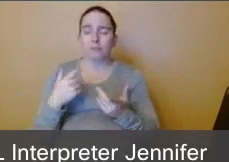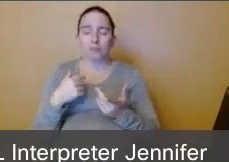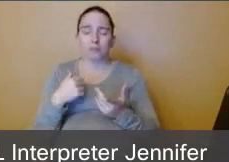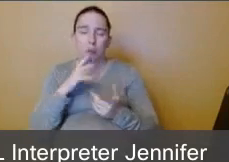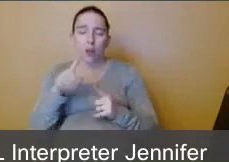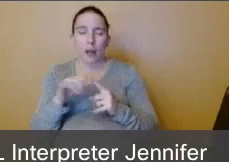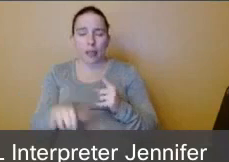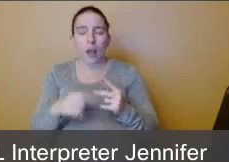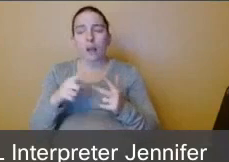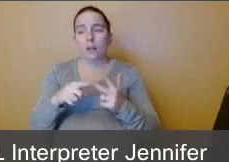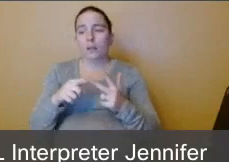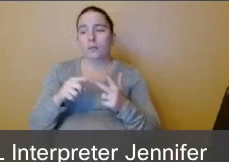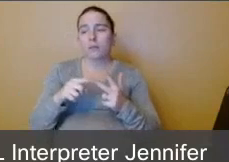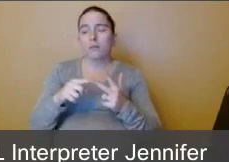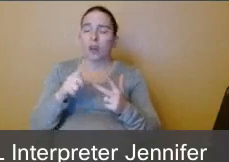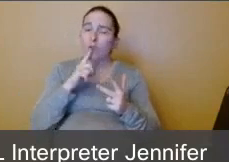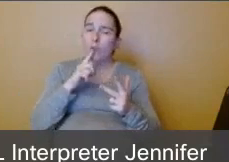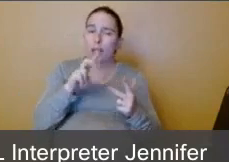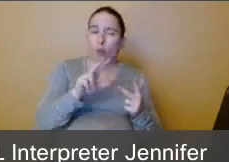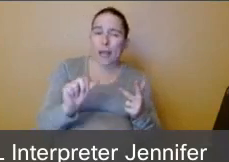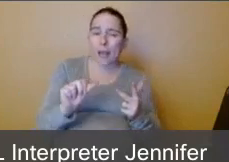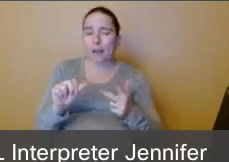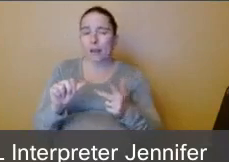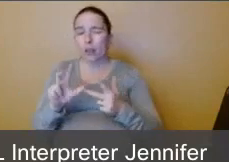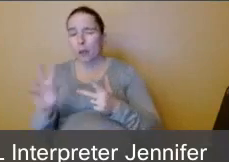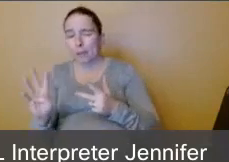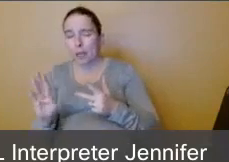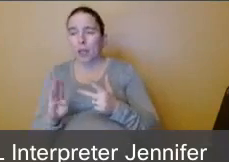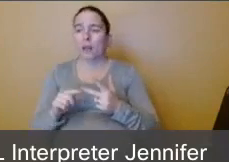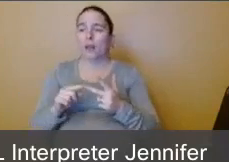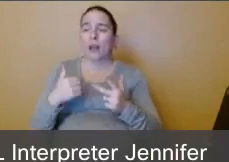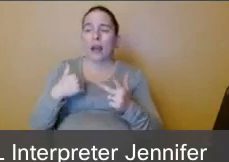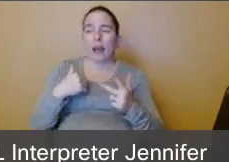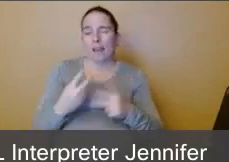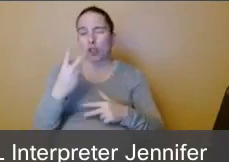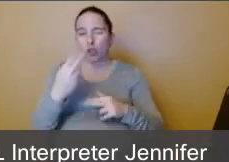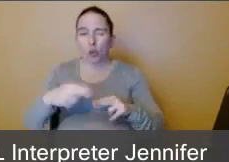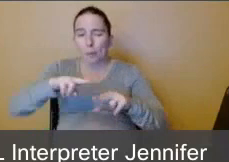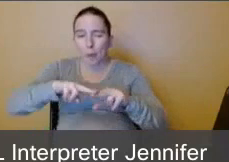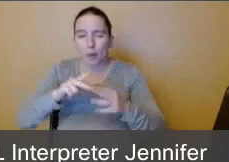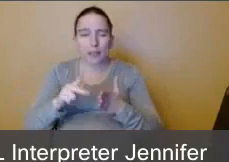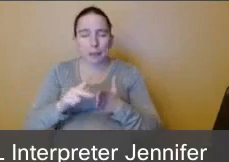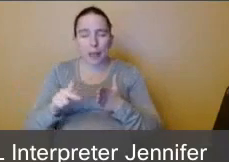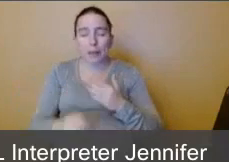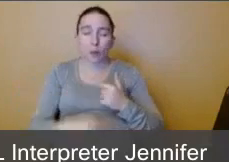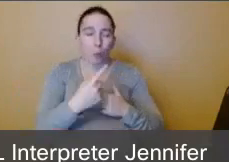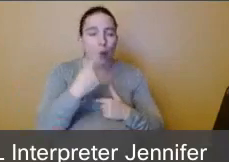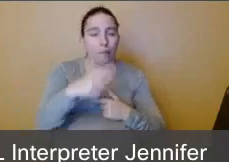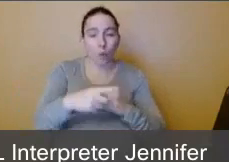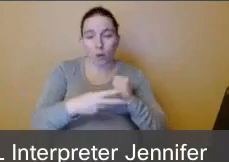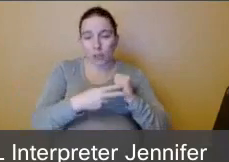the third is really a 3A and a 3B, right? There are really two bonus payments that we're looking to make. One is a